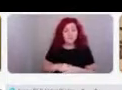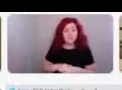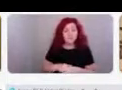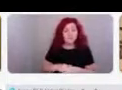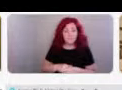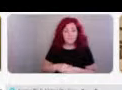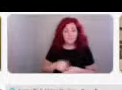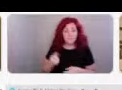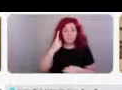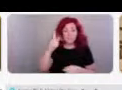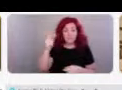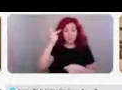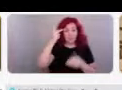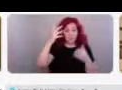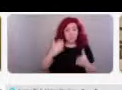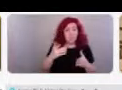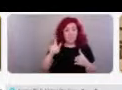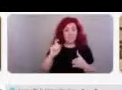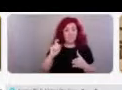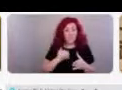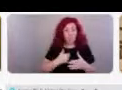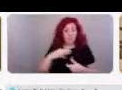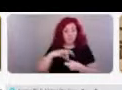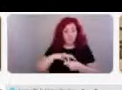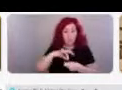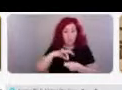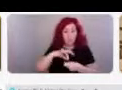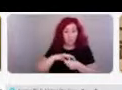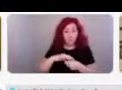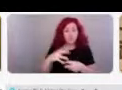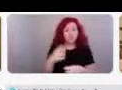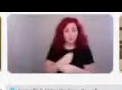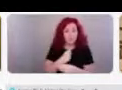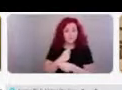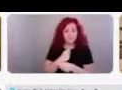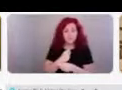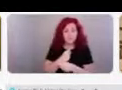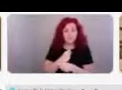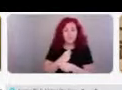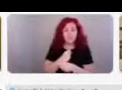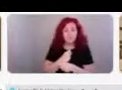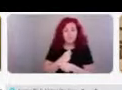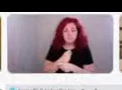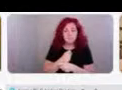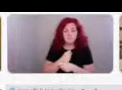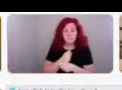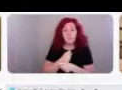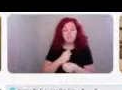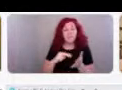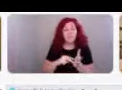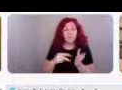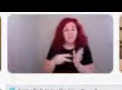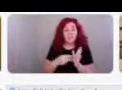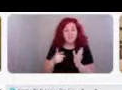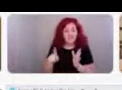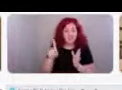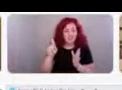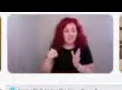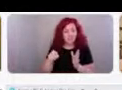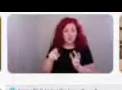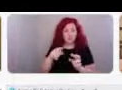politicians need our vote to win it and it means that they need to